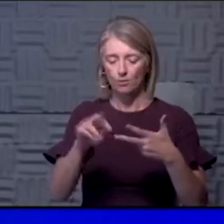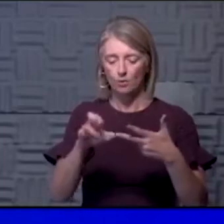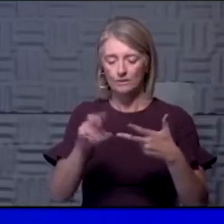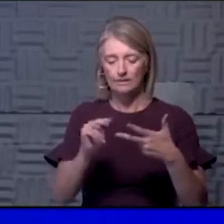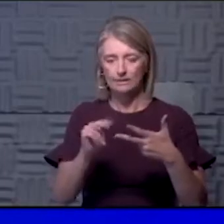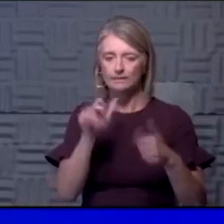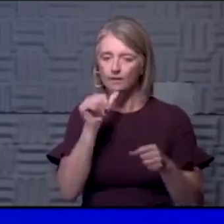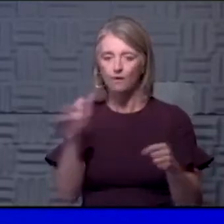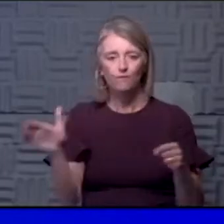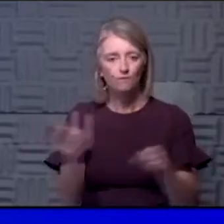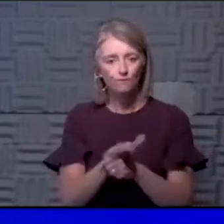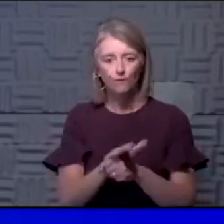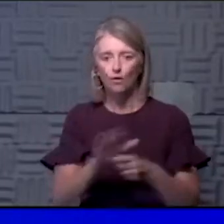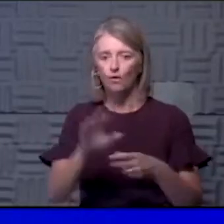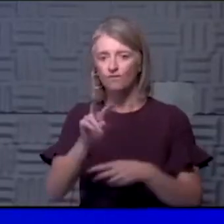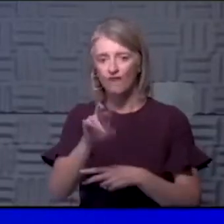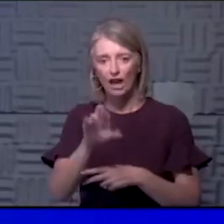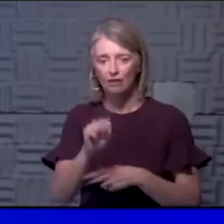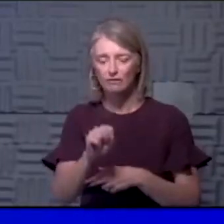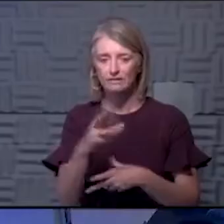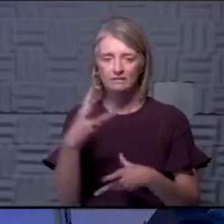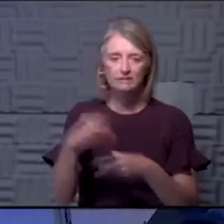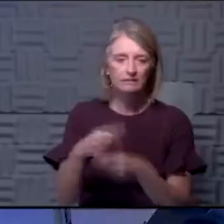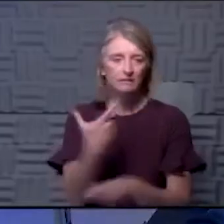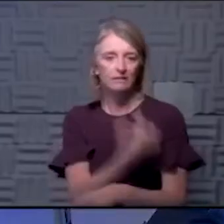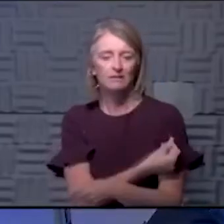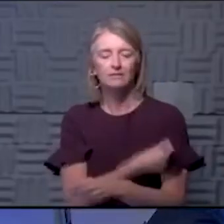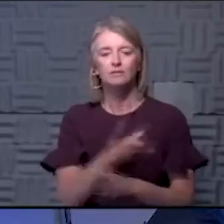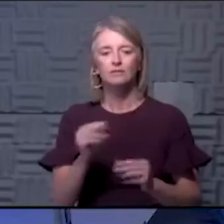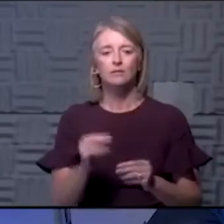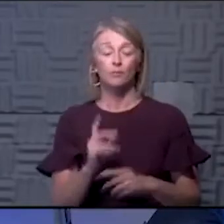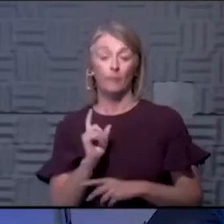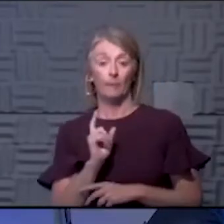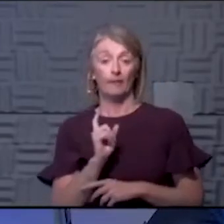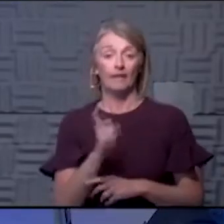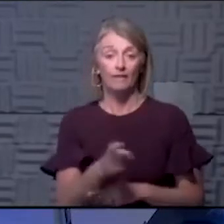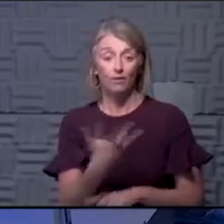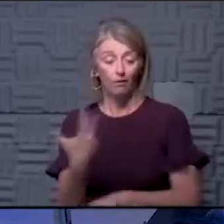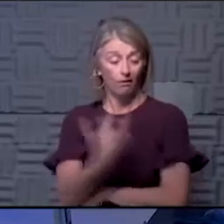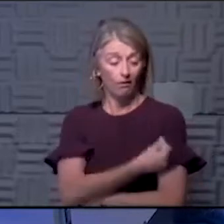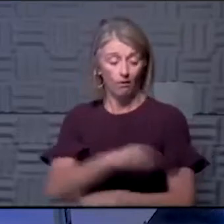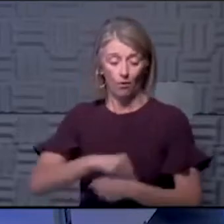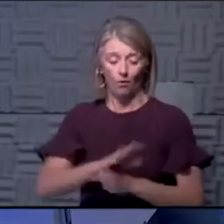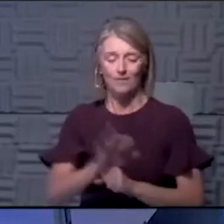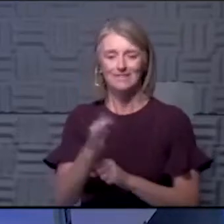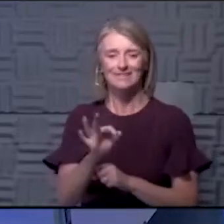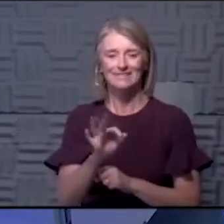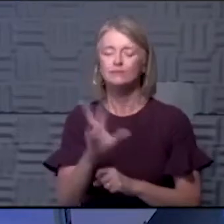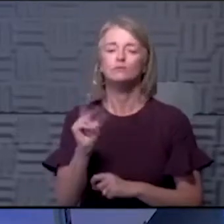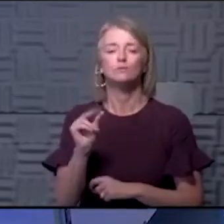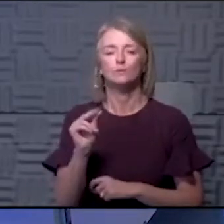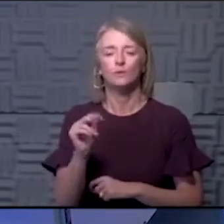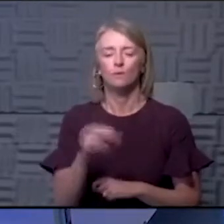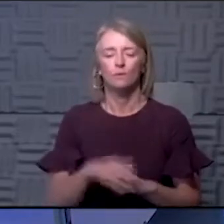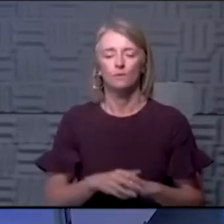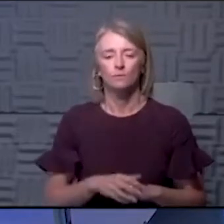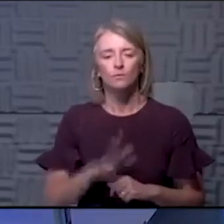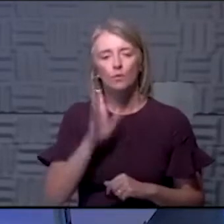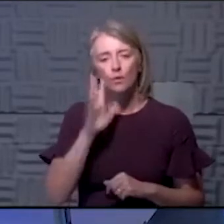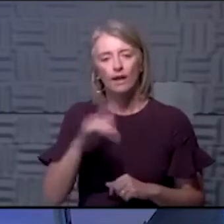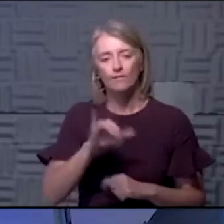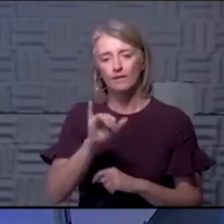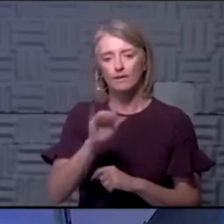full COVID virus. Yeah, you're not getting COVID-19. Let's put it that way. You're going to Correct. have an immune response, but you're not getting COVID. You're not